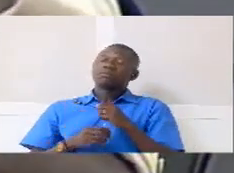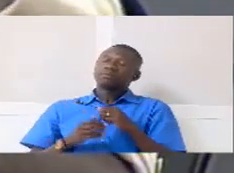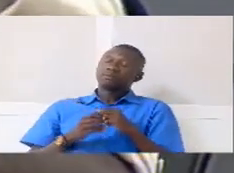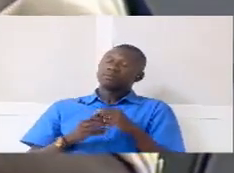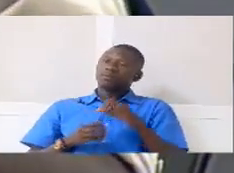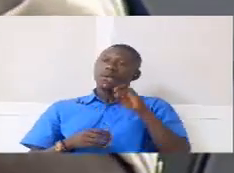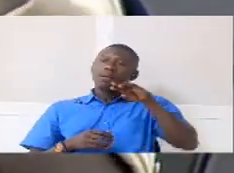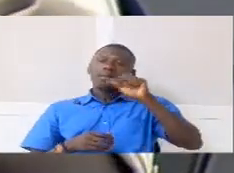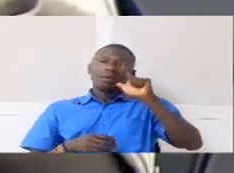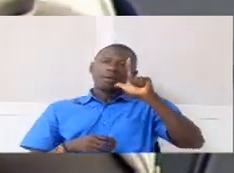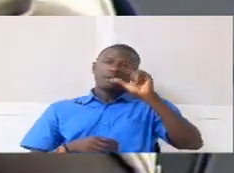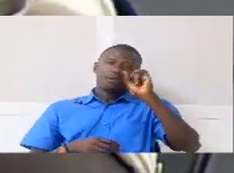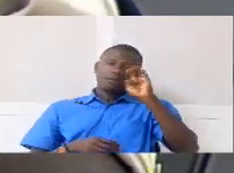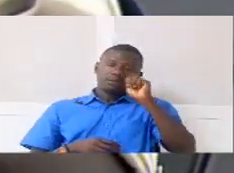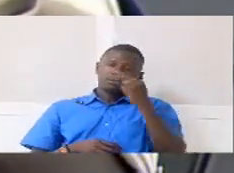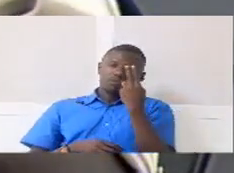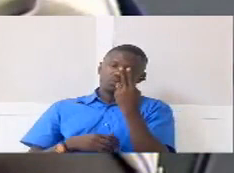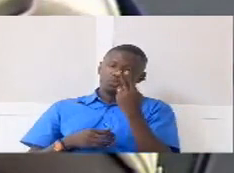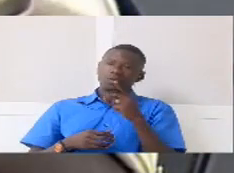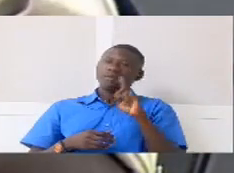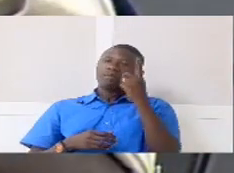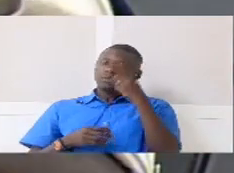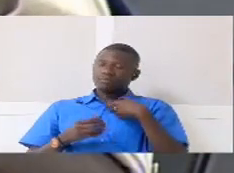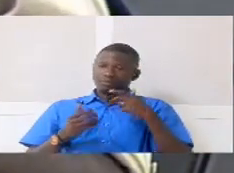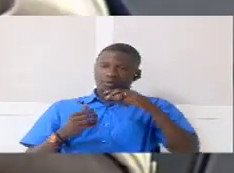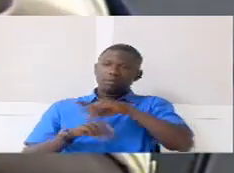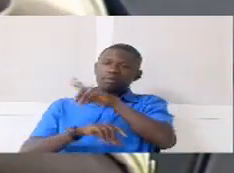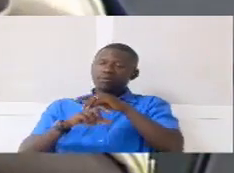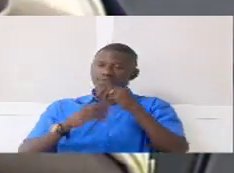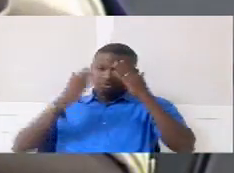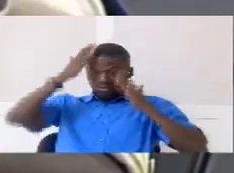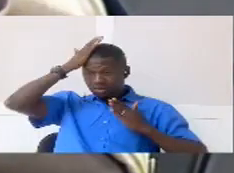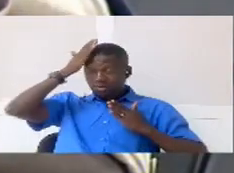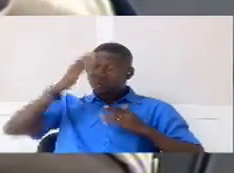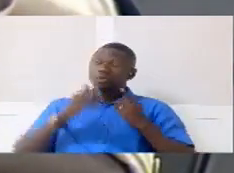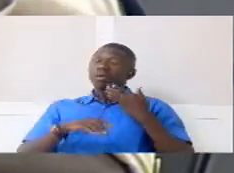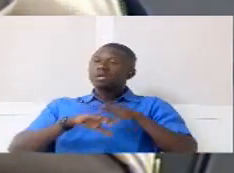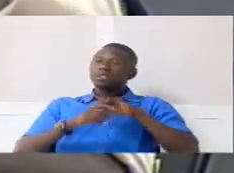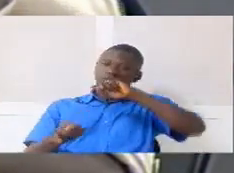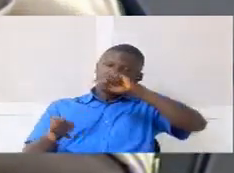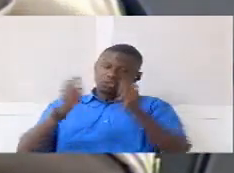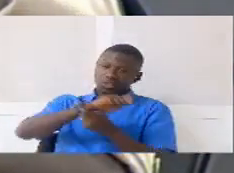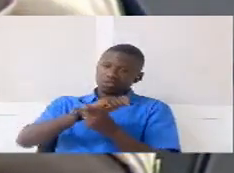soldiers. But when changes came, this new government came, the soldiers were asked to go back to their barracks.